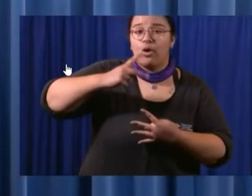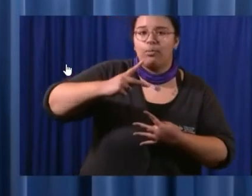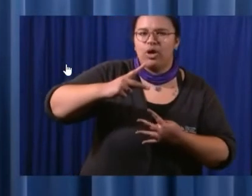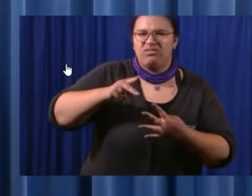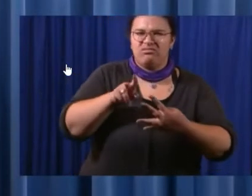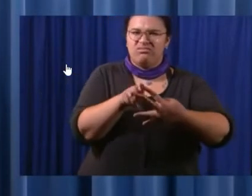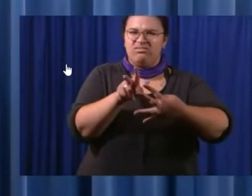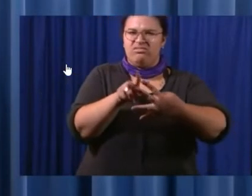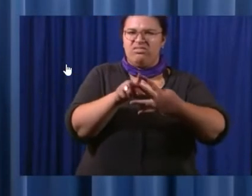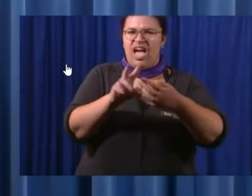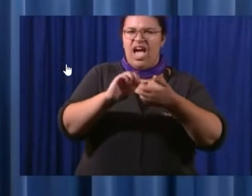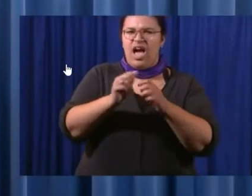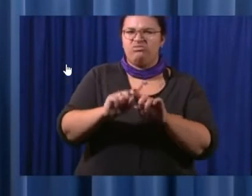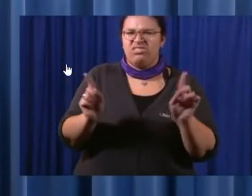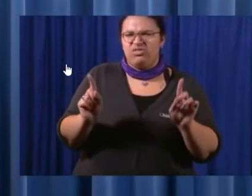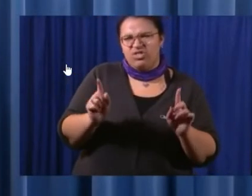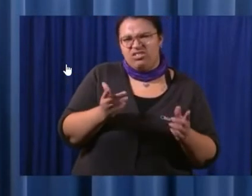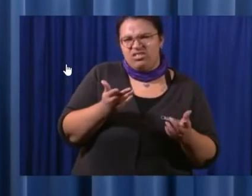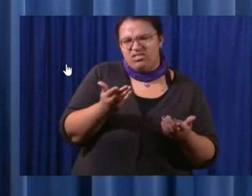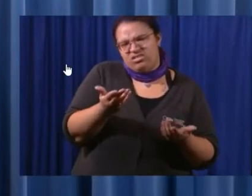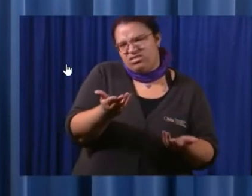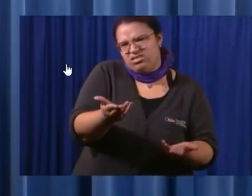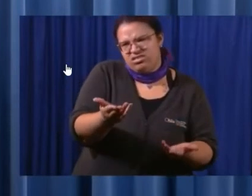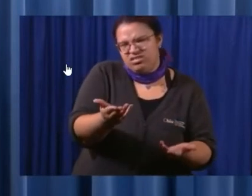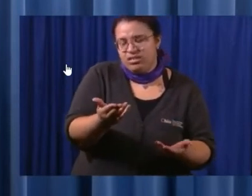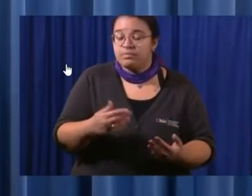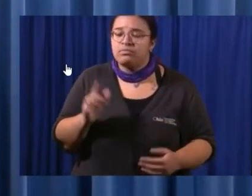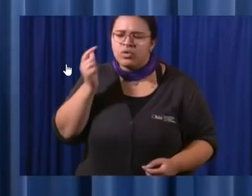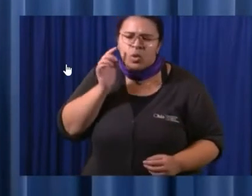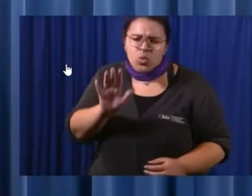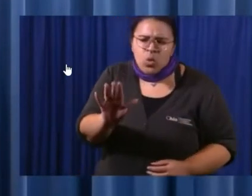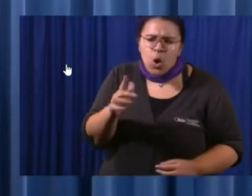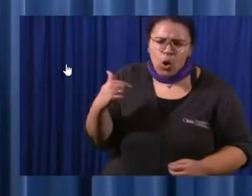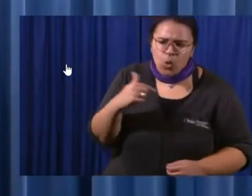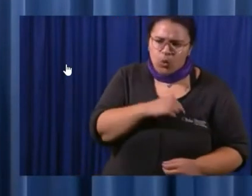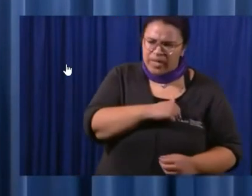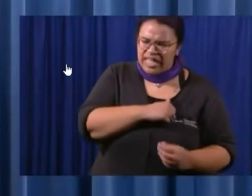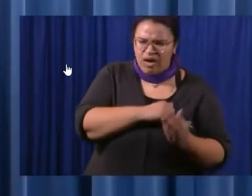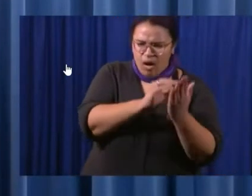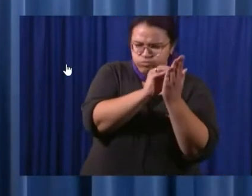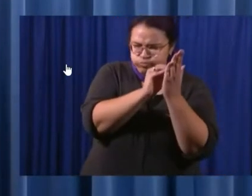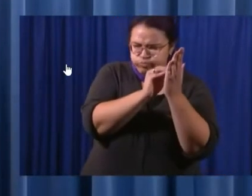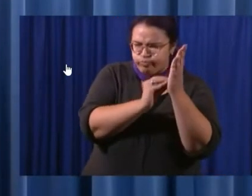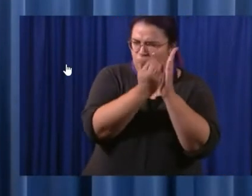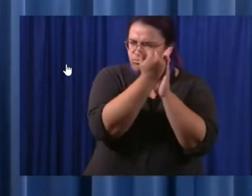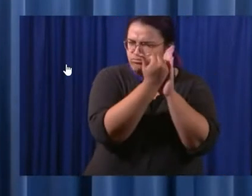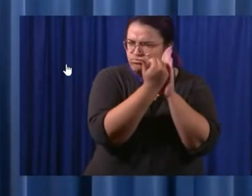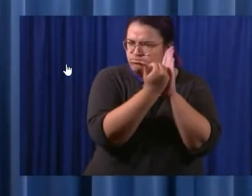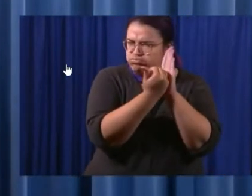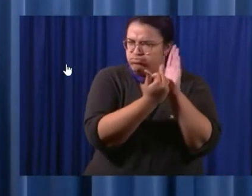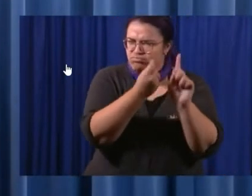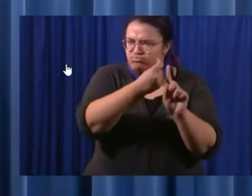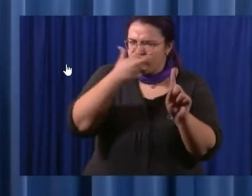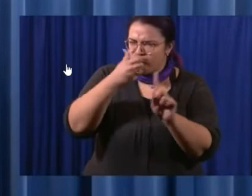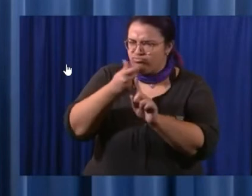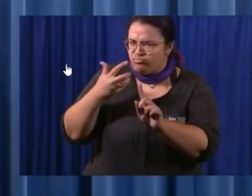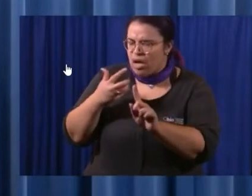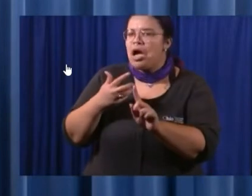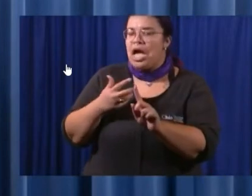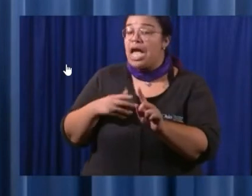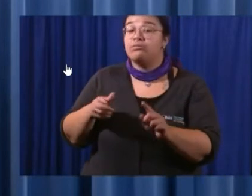We've laid that out, and you'll be able to pull that, anybody will be able to pull that down online. But I will summarize